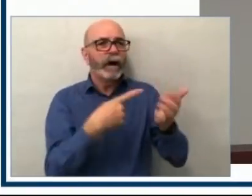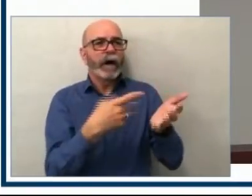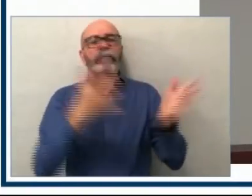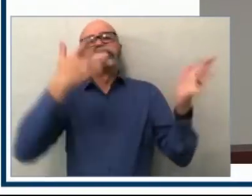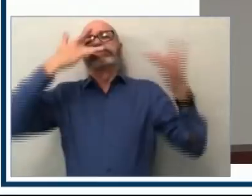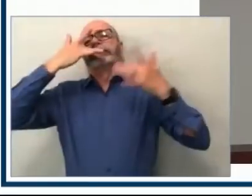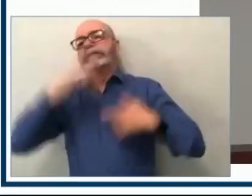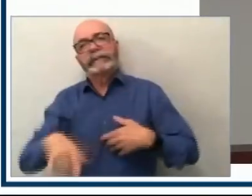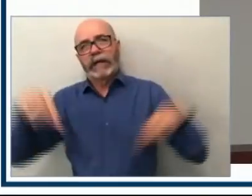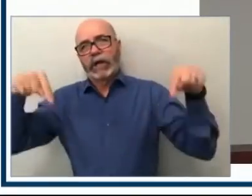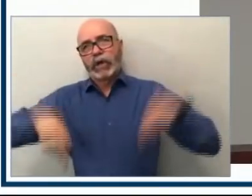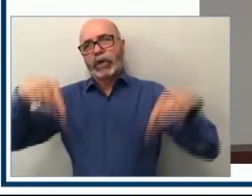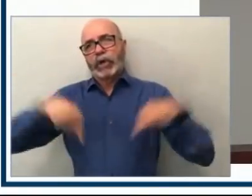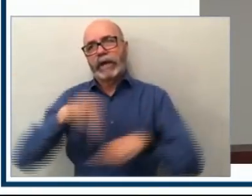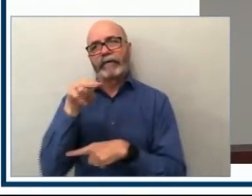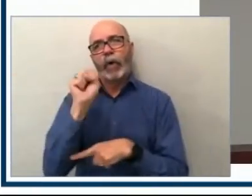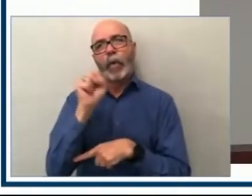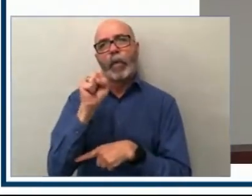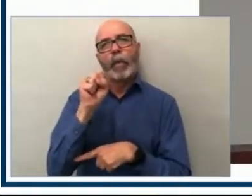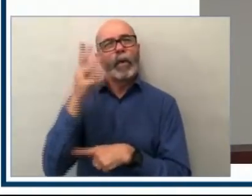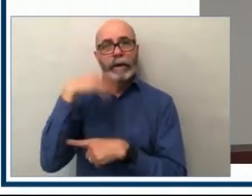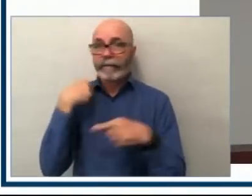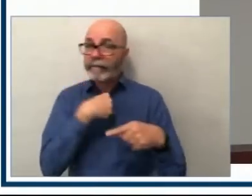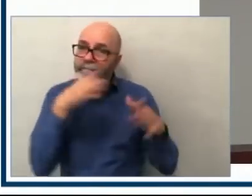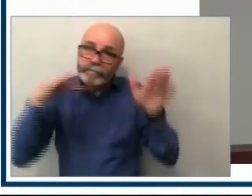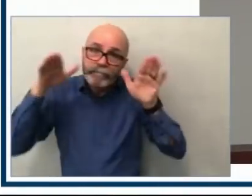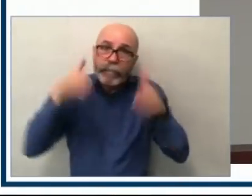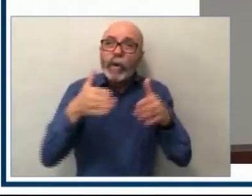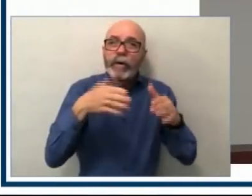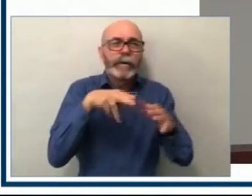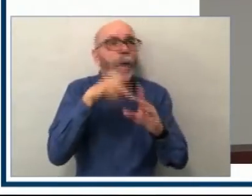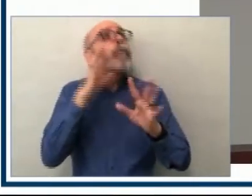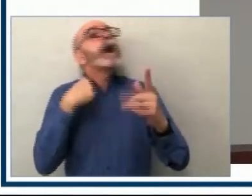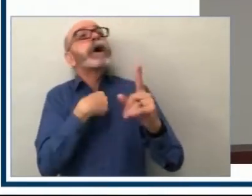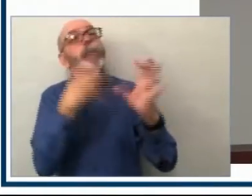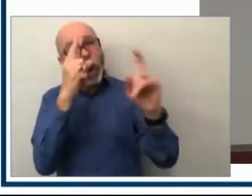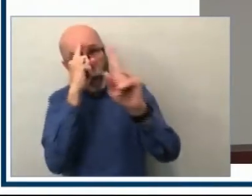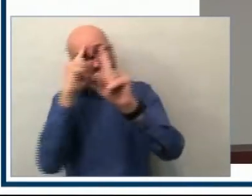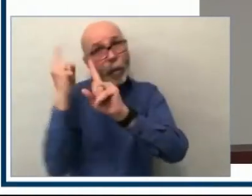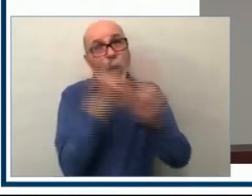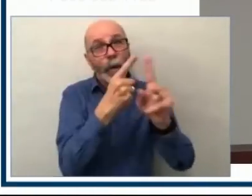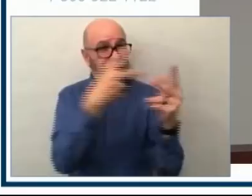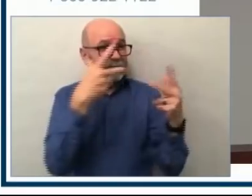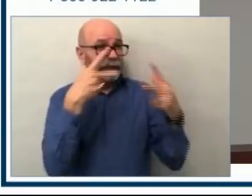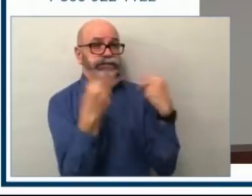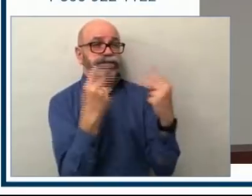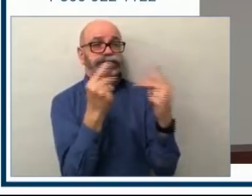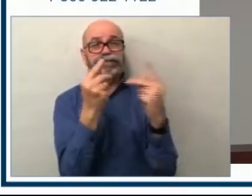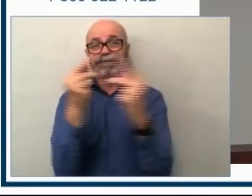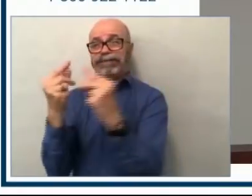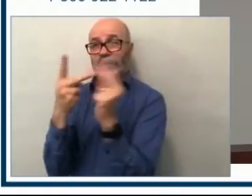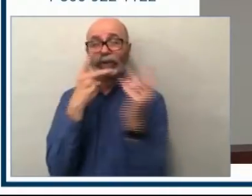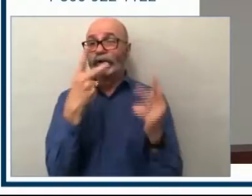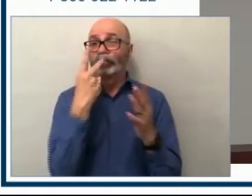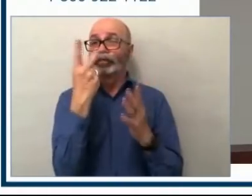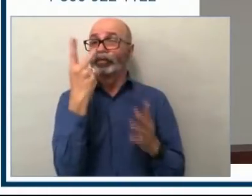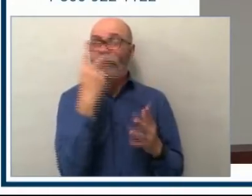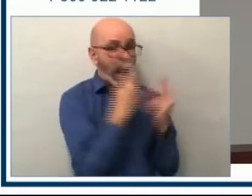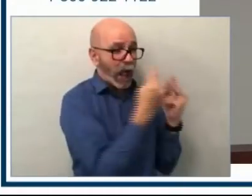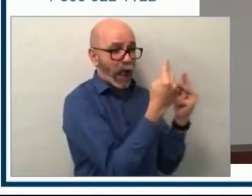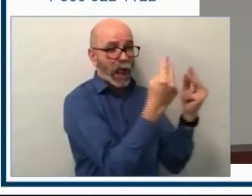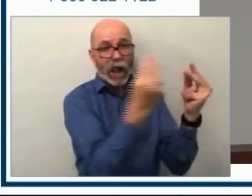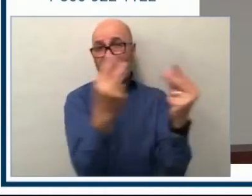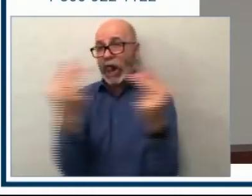getting our target, which is getting as many people as possible to the 2 doses of vaccine, withholding the second